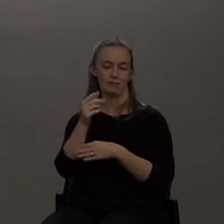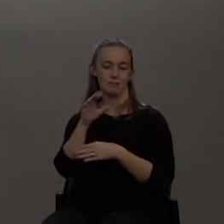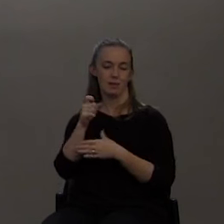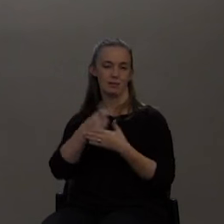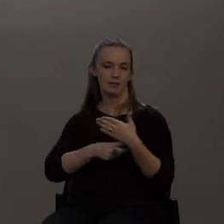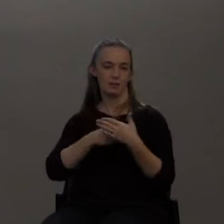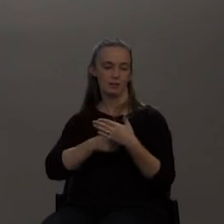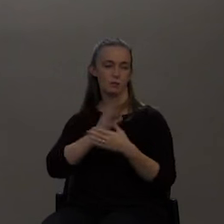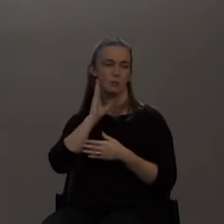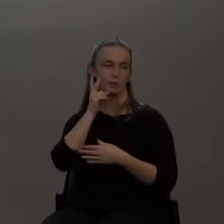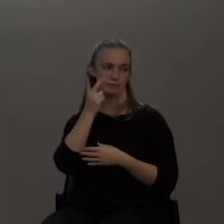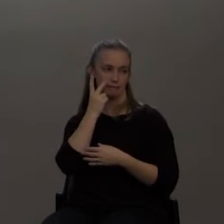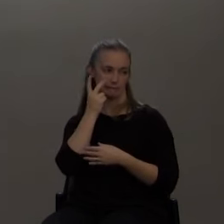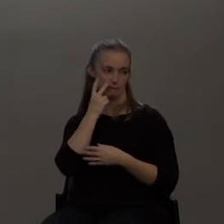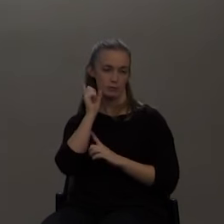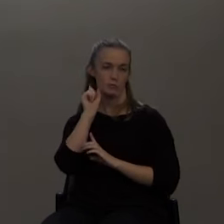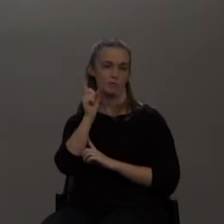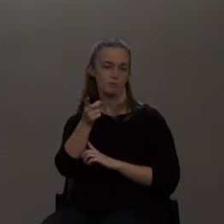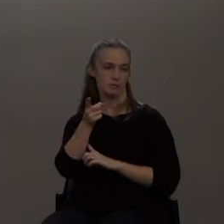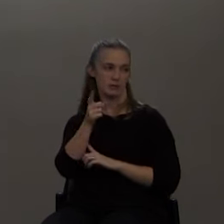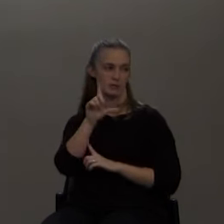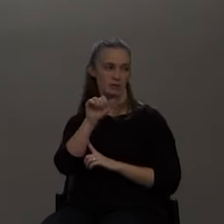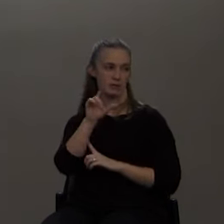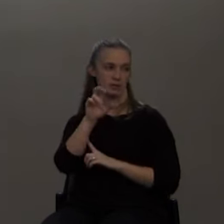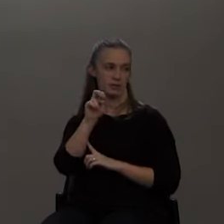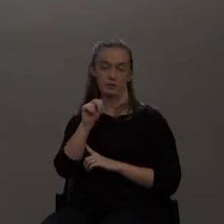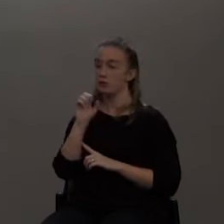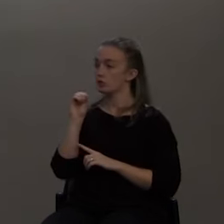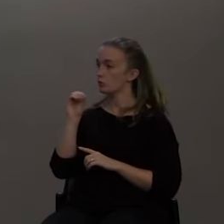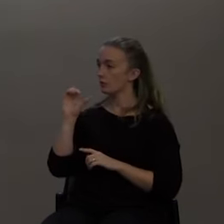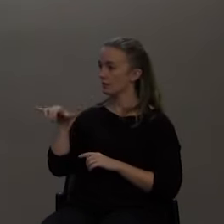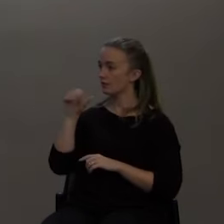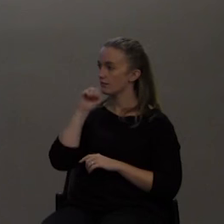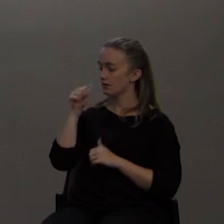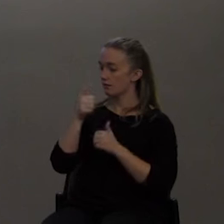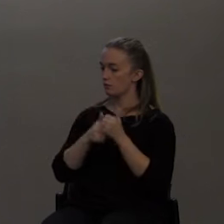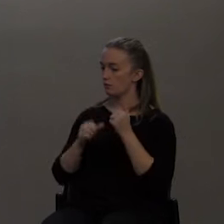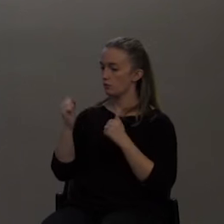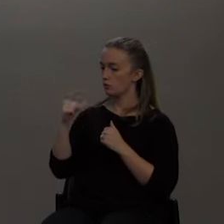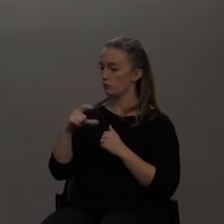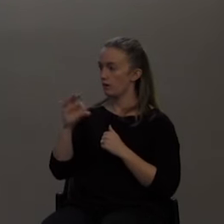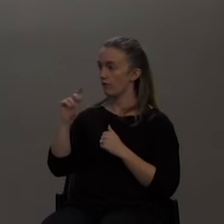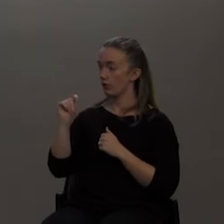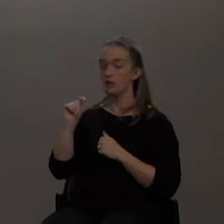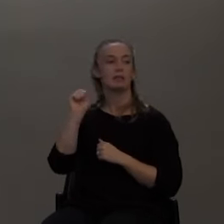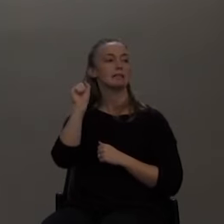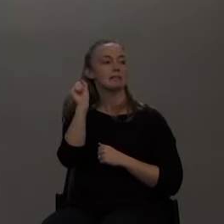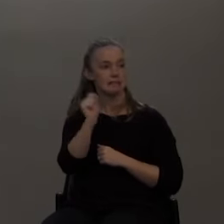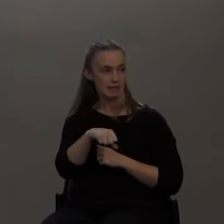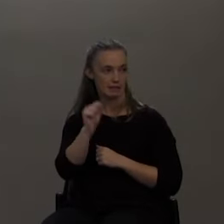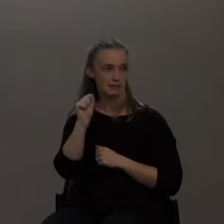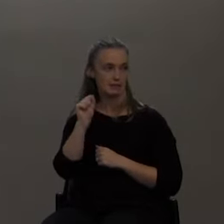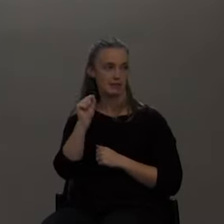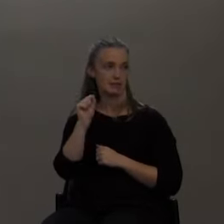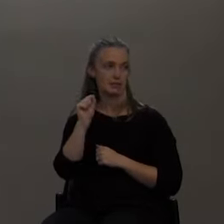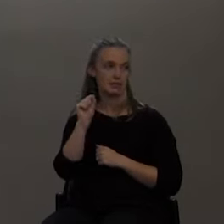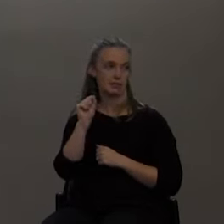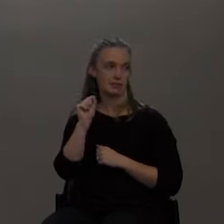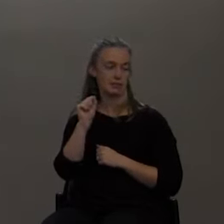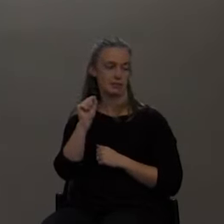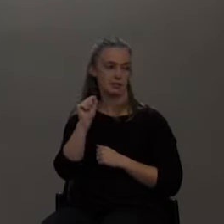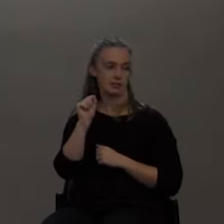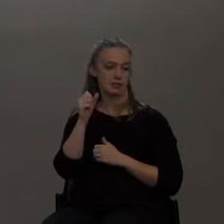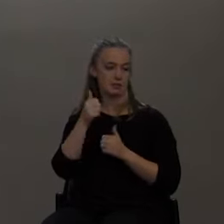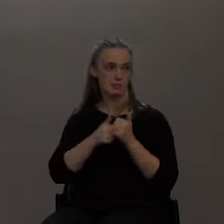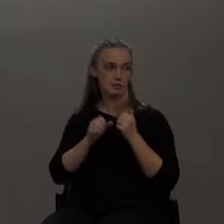you're gonna see in just a moment, Lauren's about to talk about. So it's not per square foot, which is the way I use it. That is per square foot, but that's